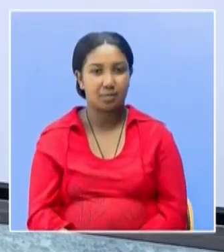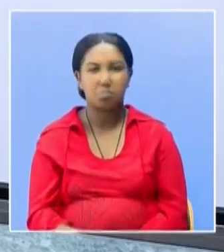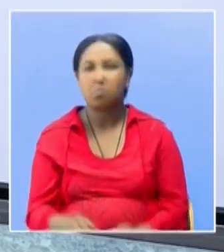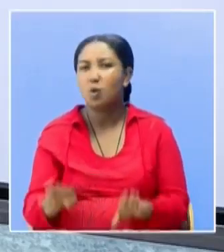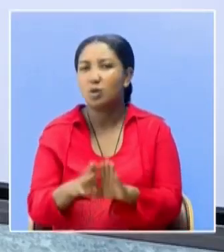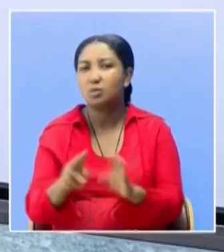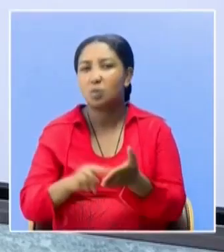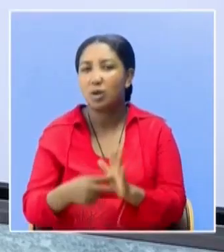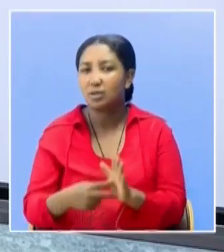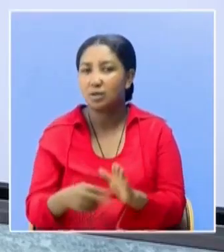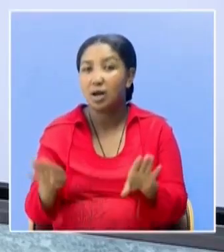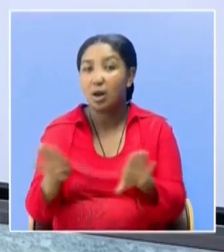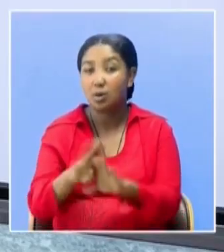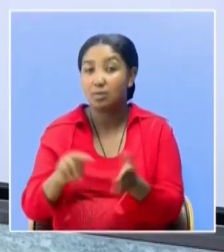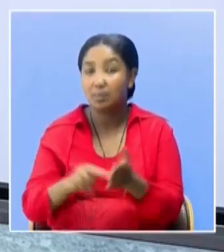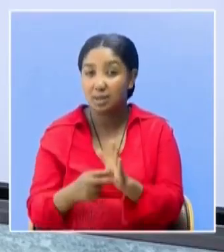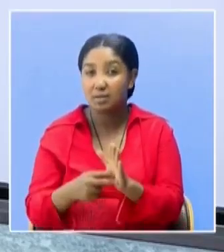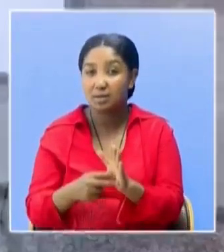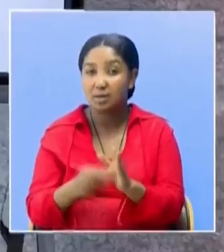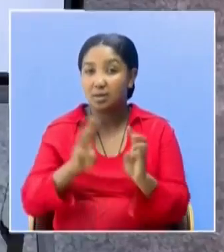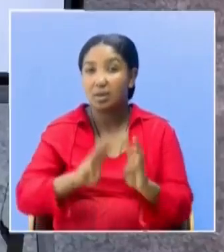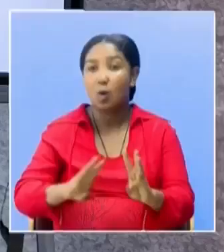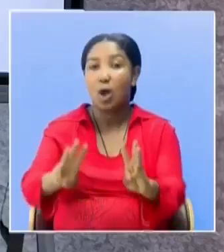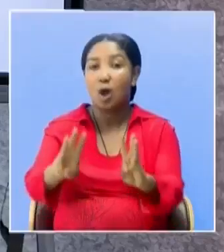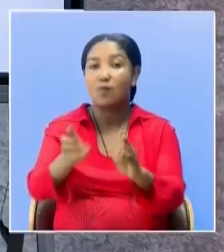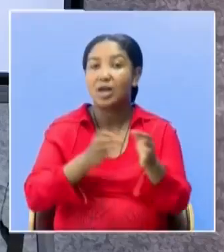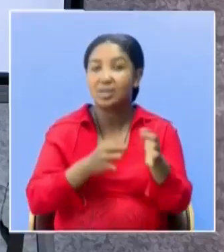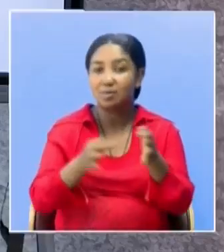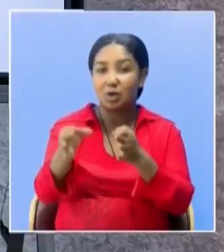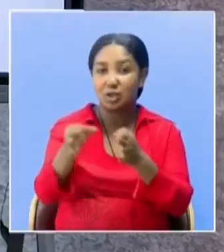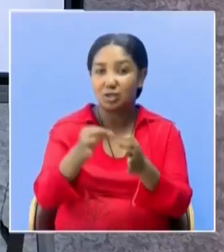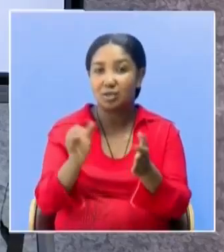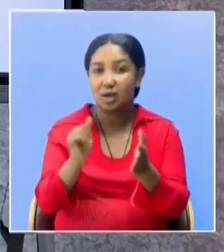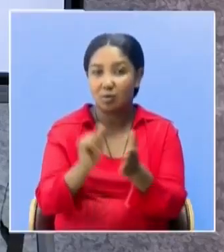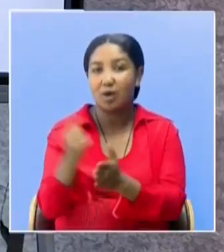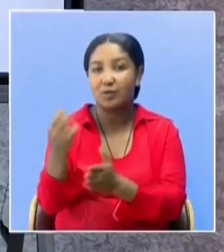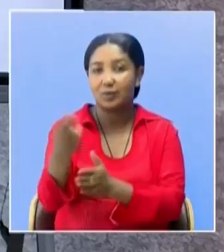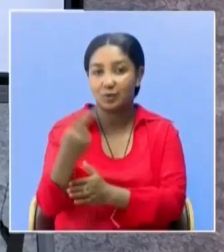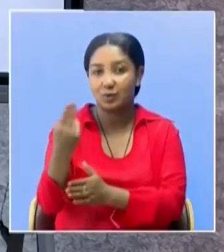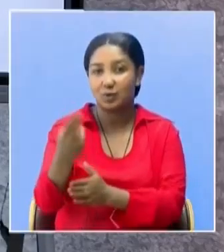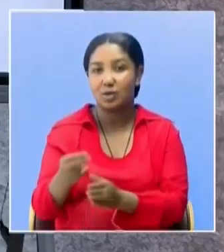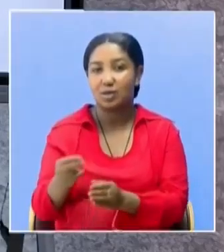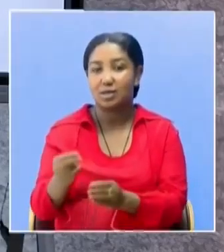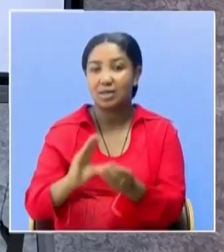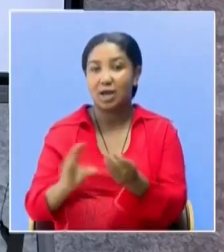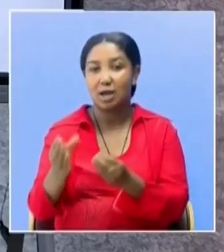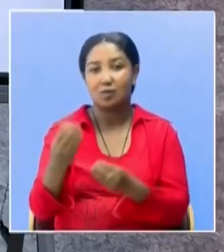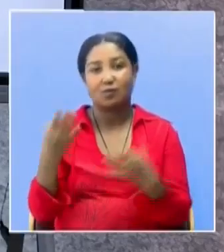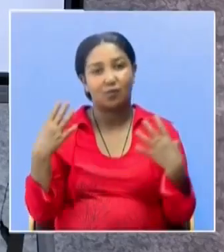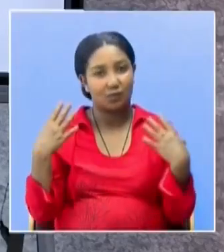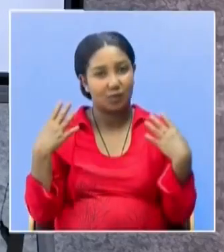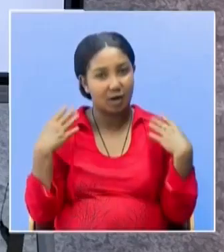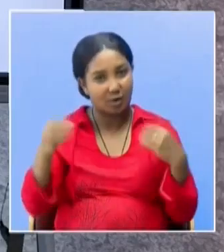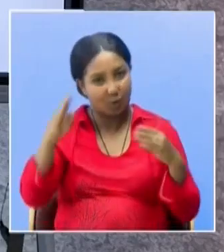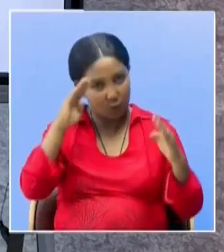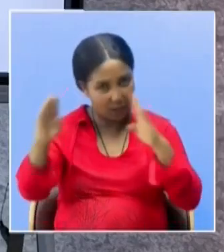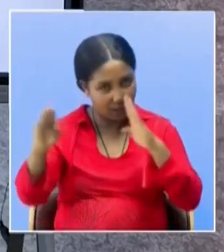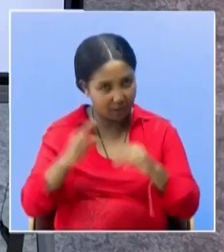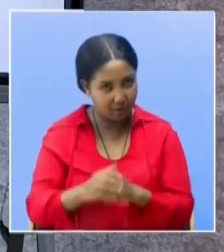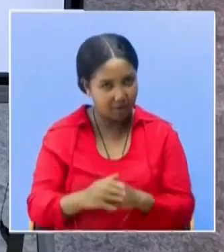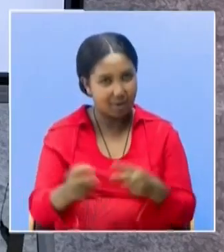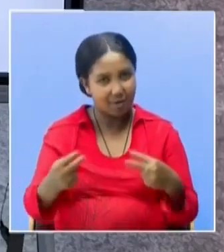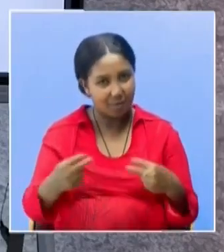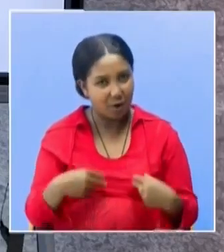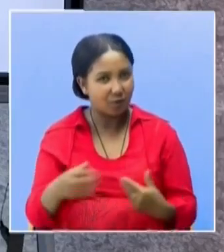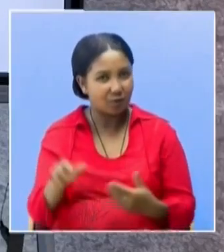by that clothing? Clothing means that the way of expression that we have used in the case of greetings. Yeah. So you have to